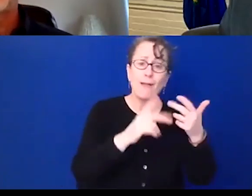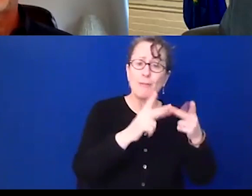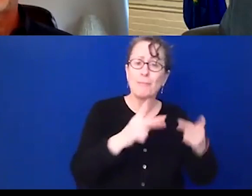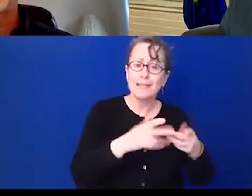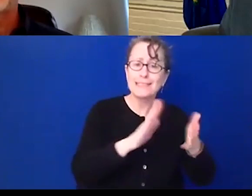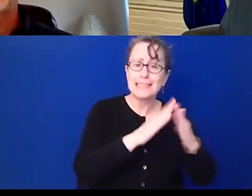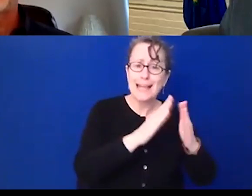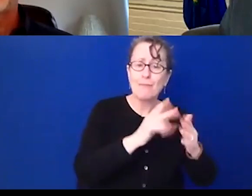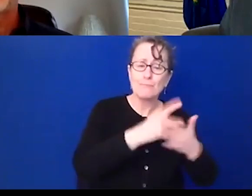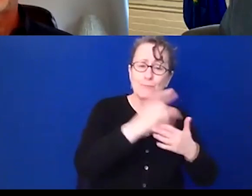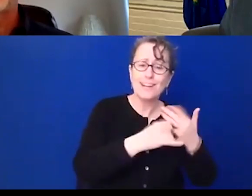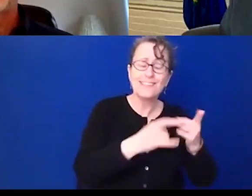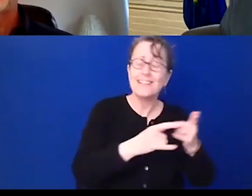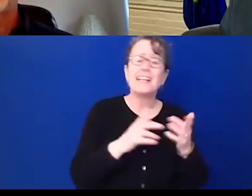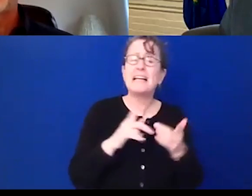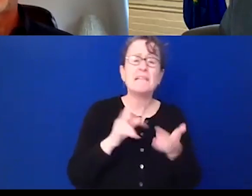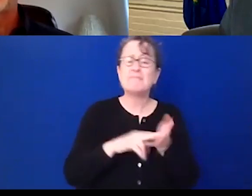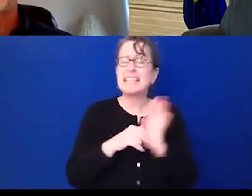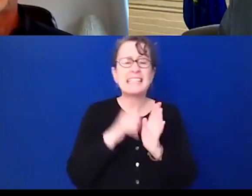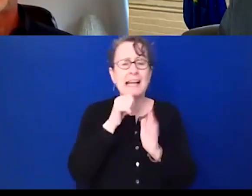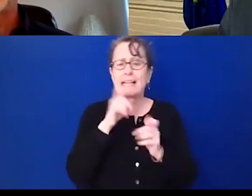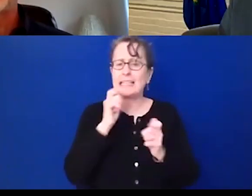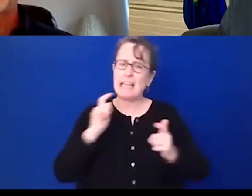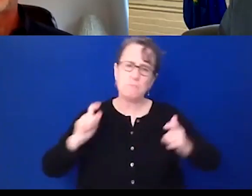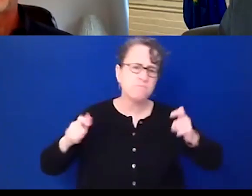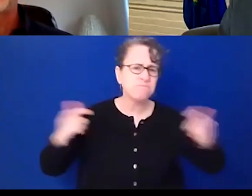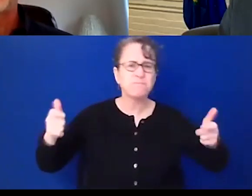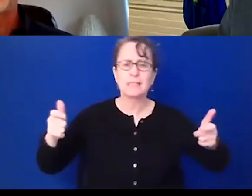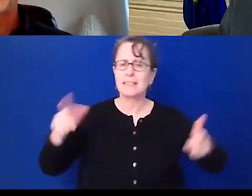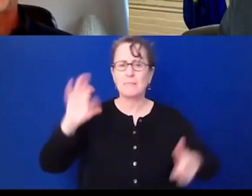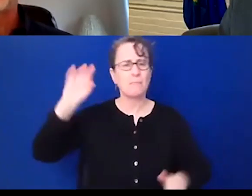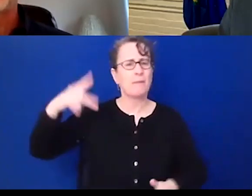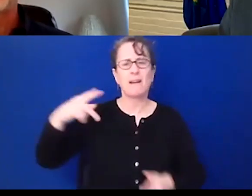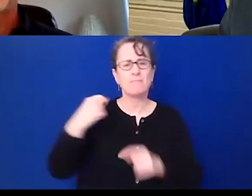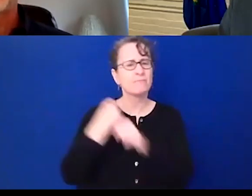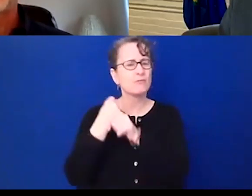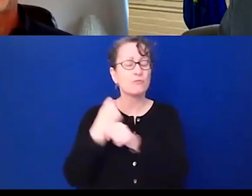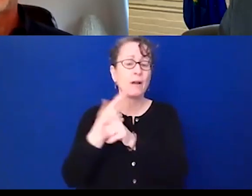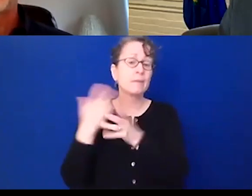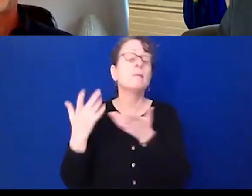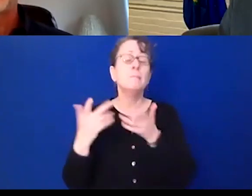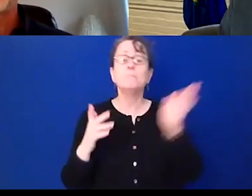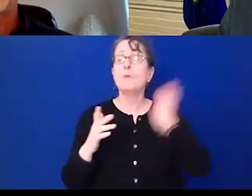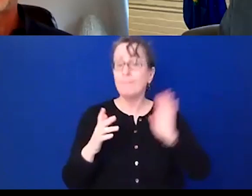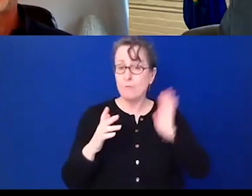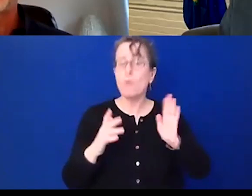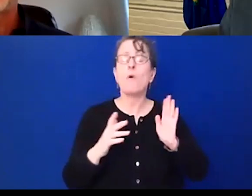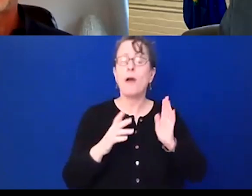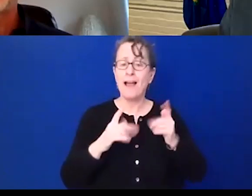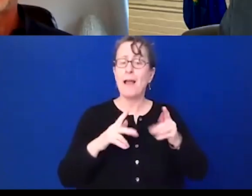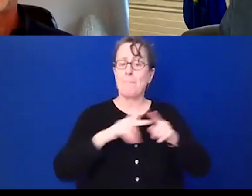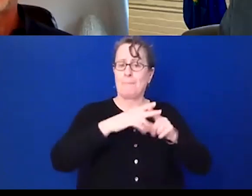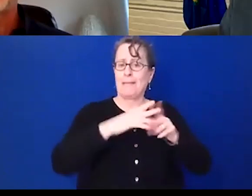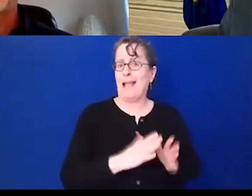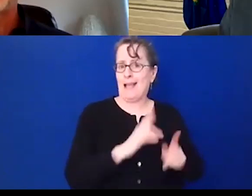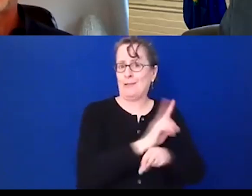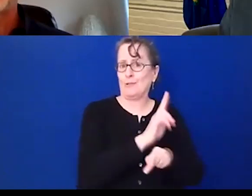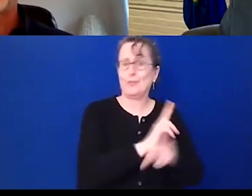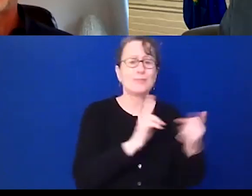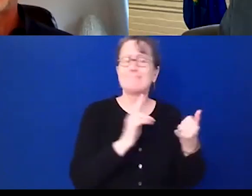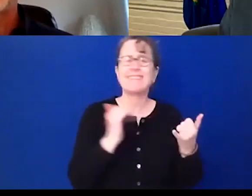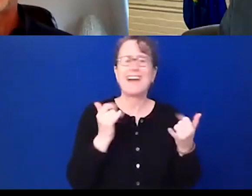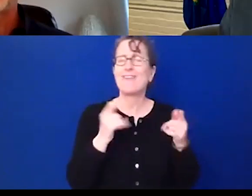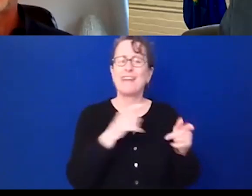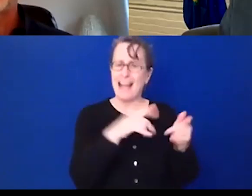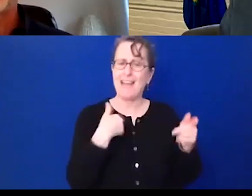We were lacking vehicles and it was used more frequently by the mechanics, but they have a vehicle now that they use,